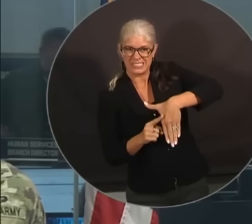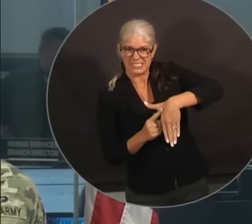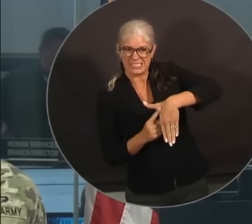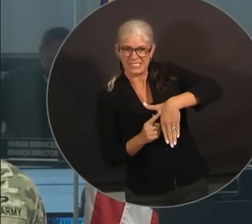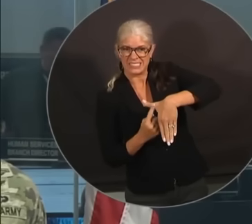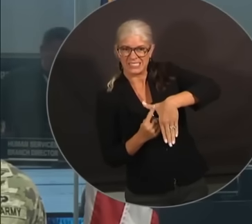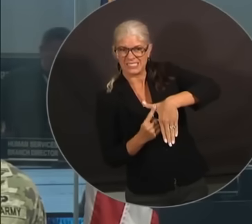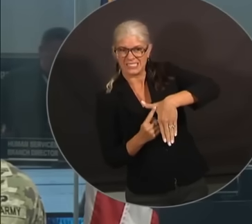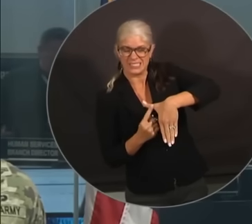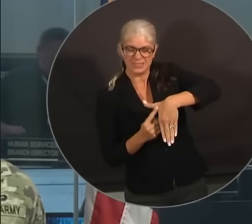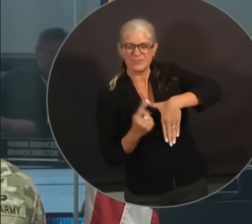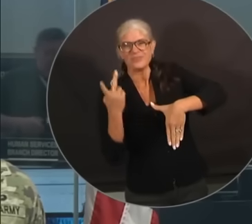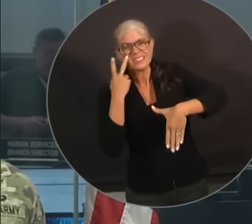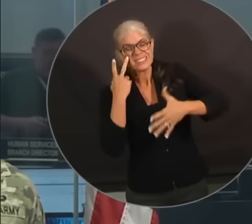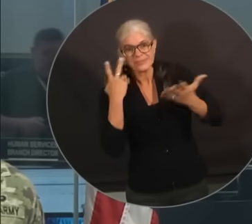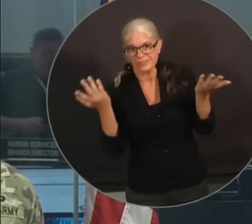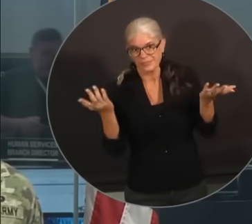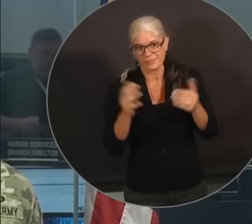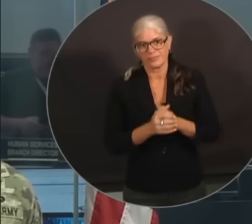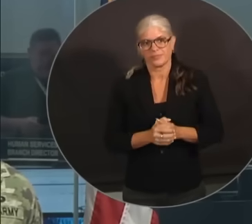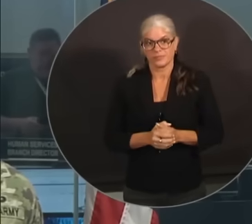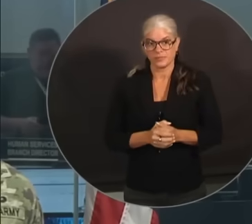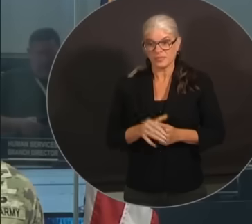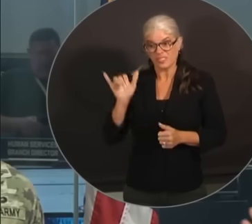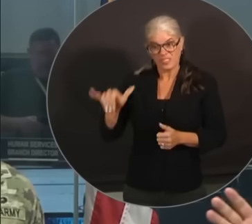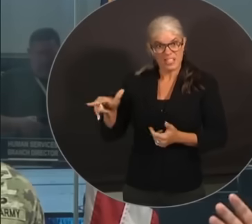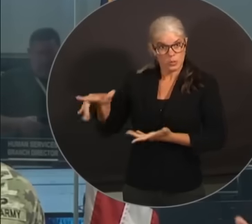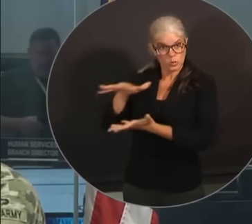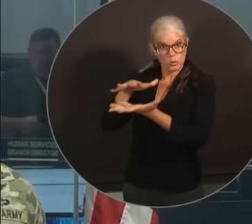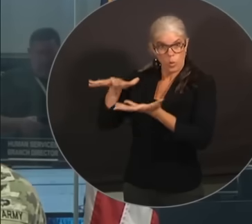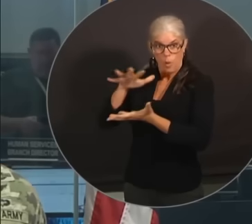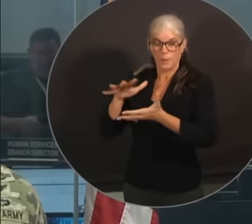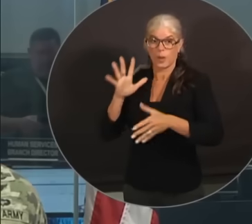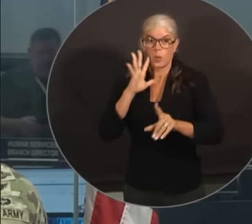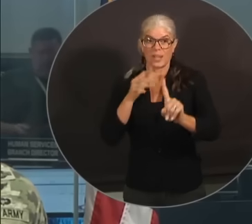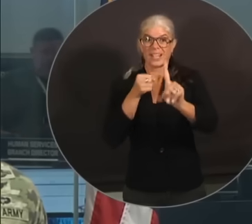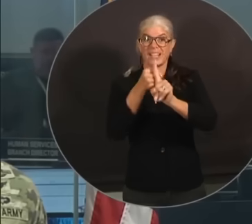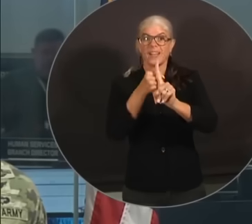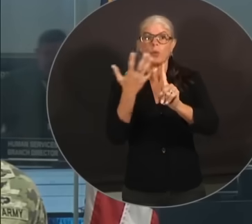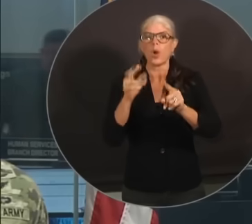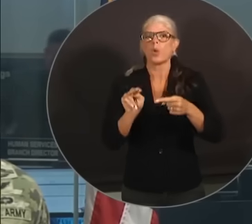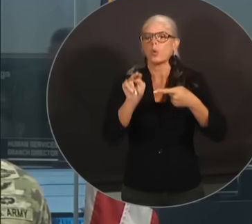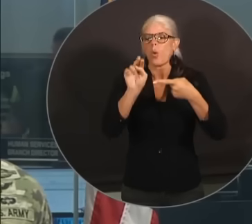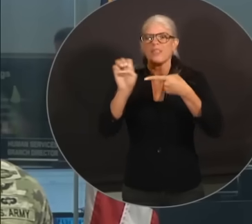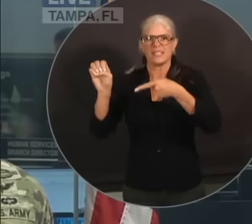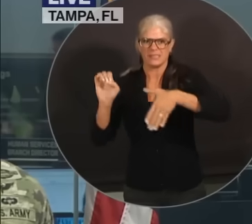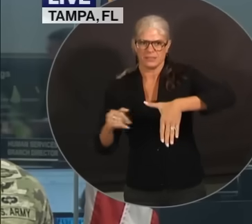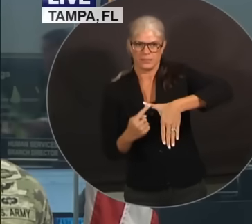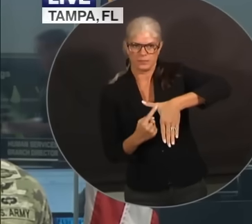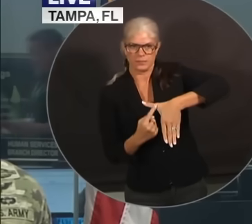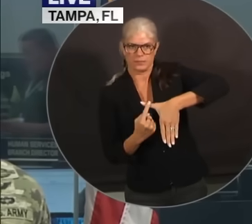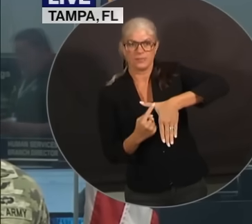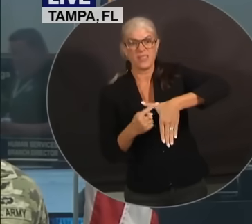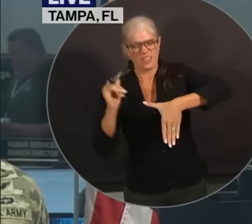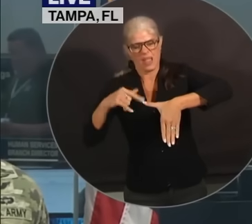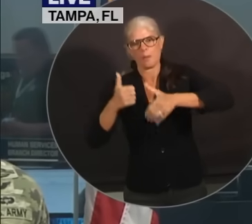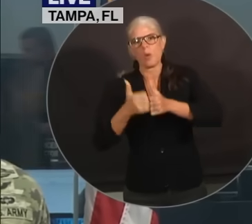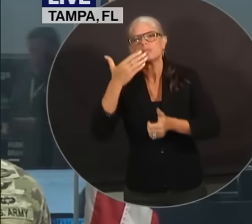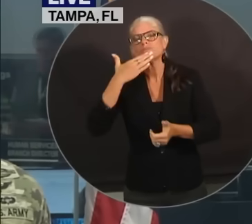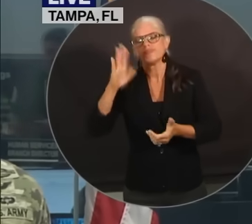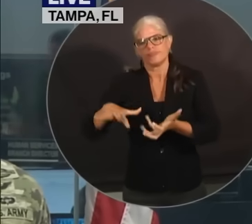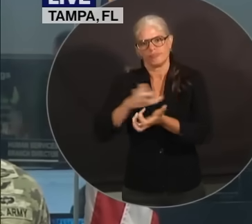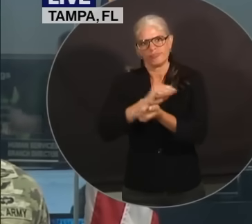city. When the storms hit, the northeast part of the storm is usually the most damaging. And so to the extent it